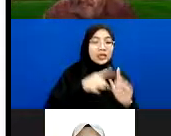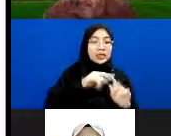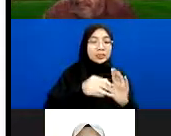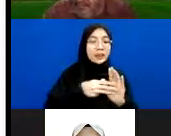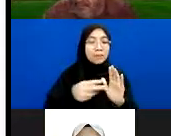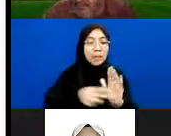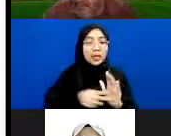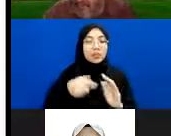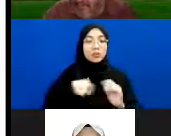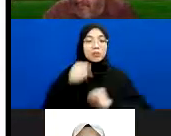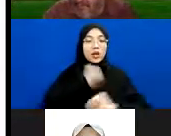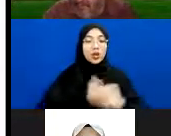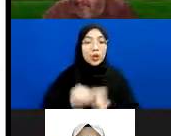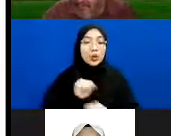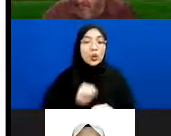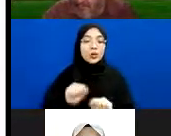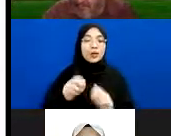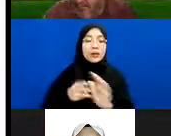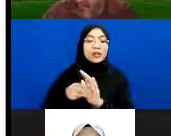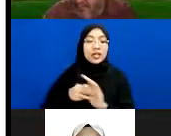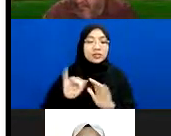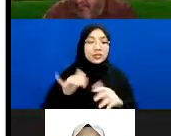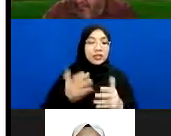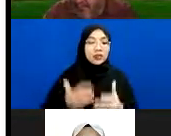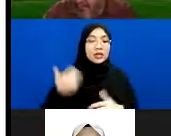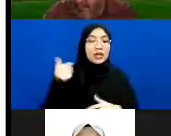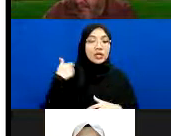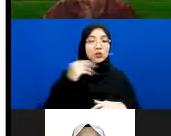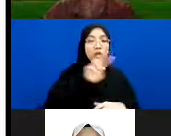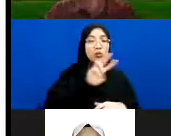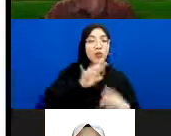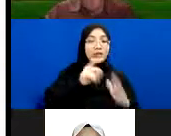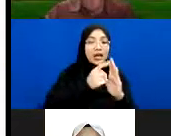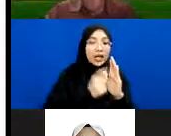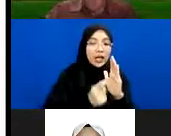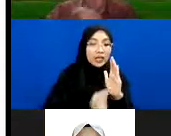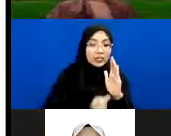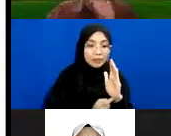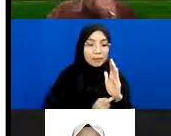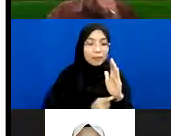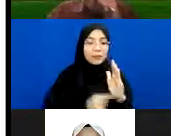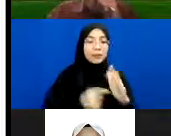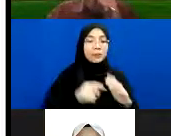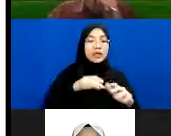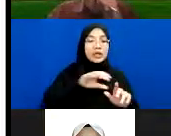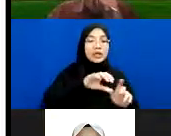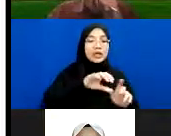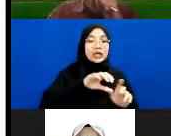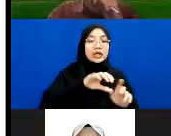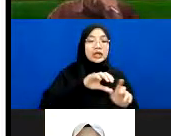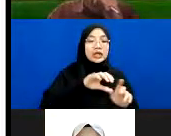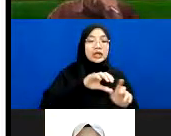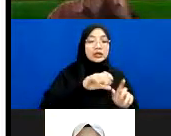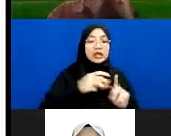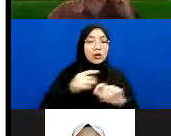scale consists of 24 items that divided into two parts: the demographic and the question regarding the perception